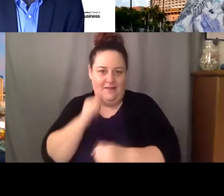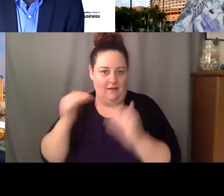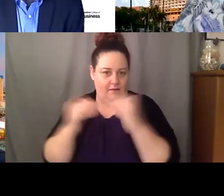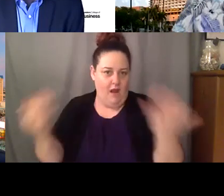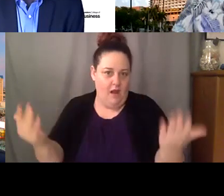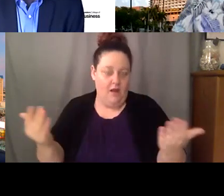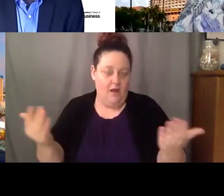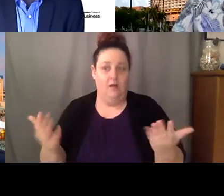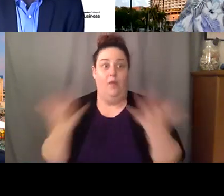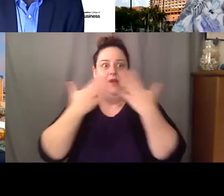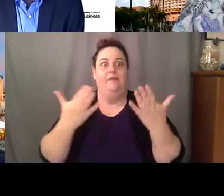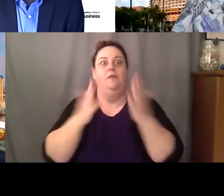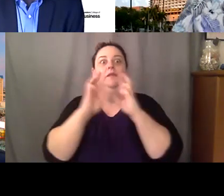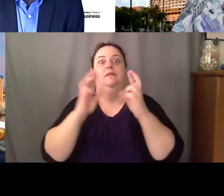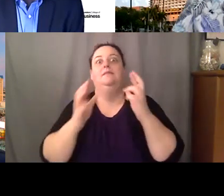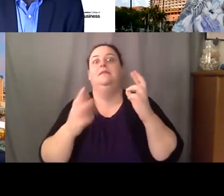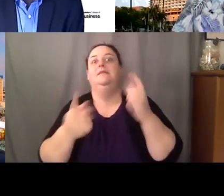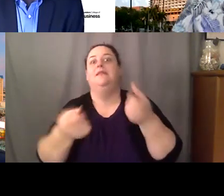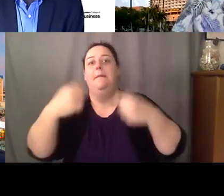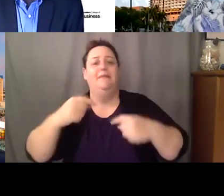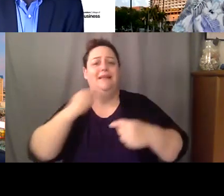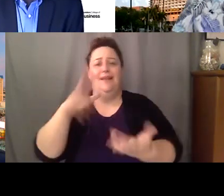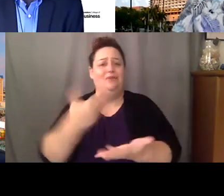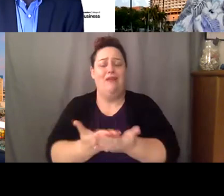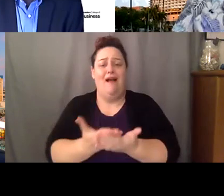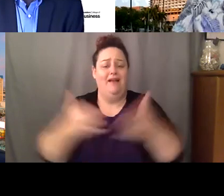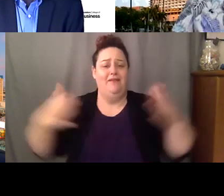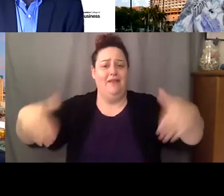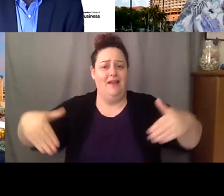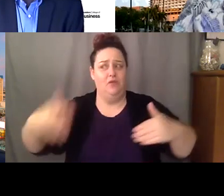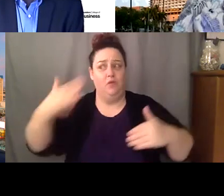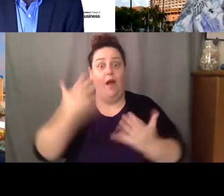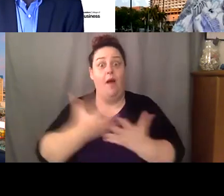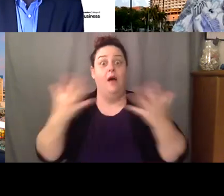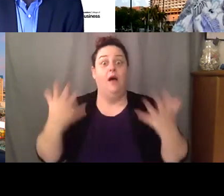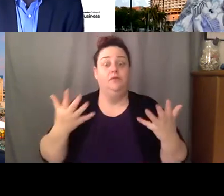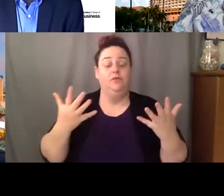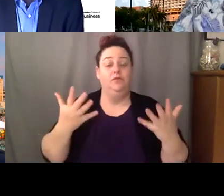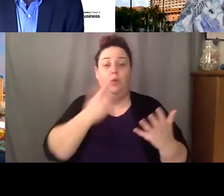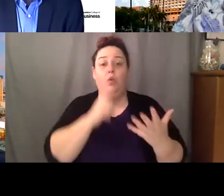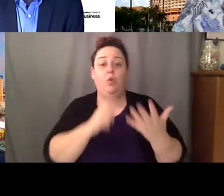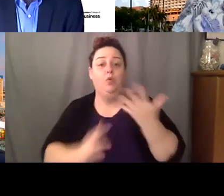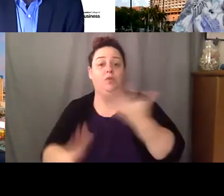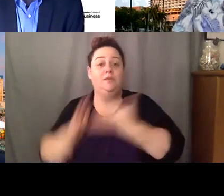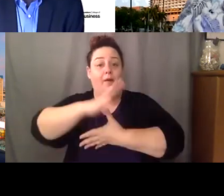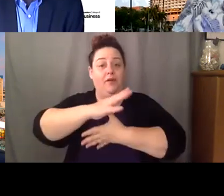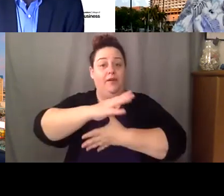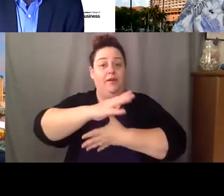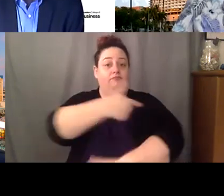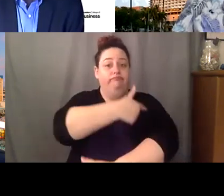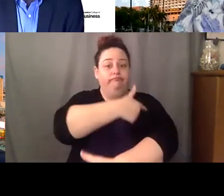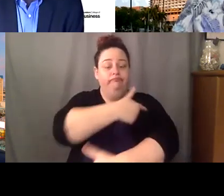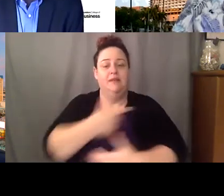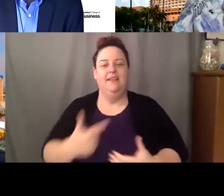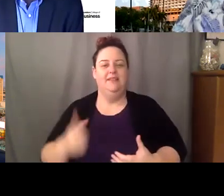We're thankful it's coming, but it's not here yet to really know how much we have and who's, it's still working and who's first. So I think we're a little bit